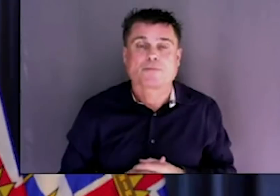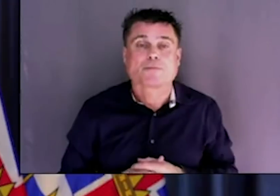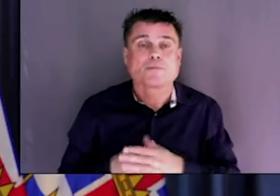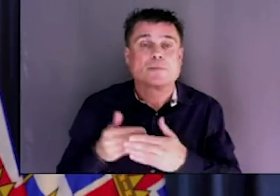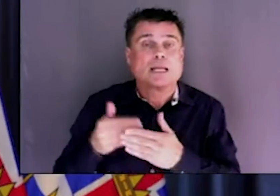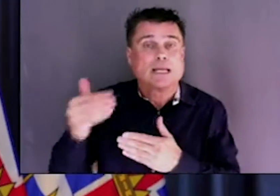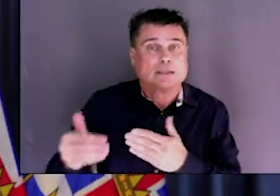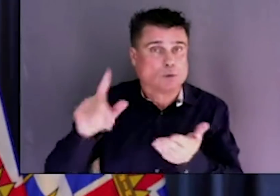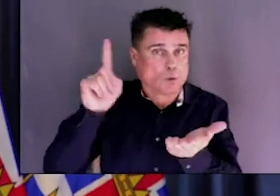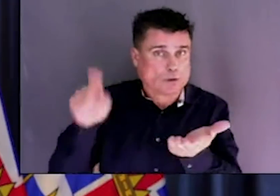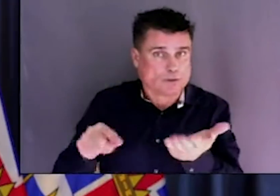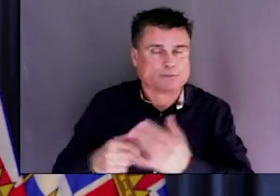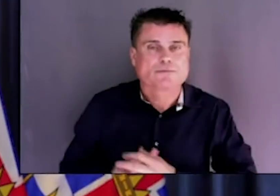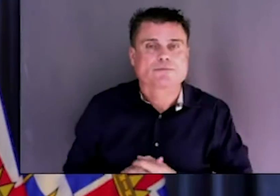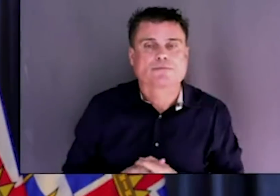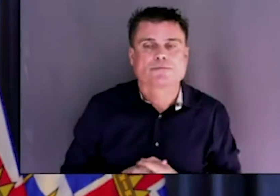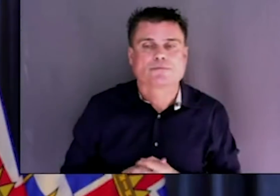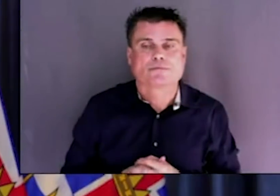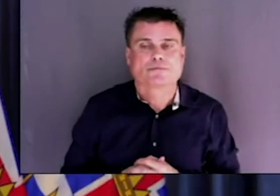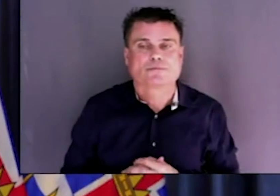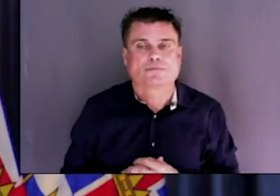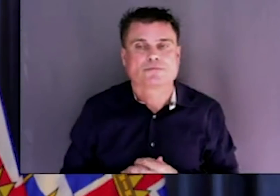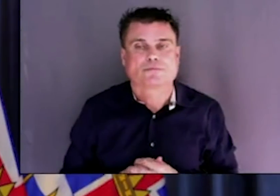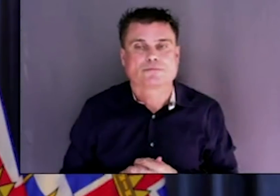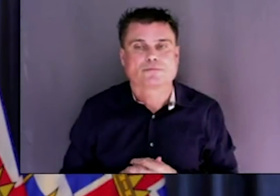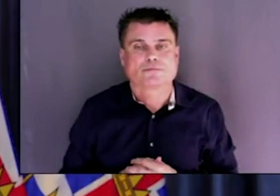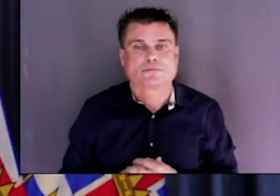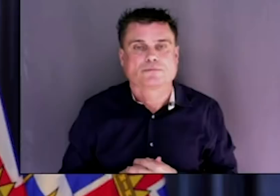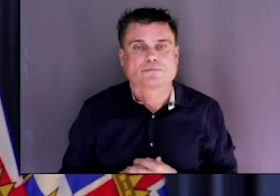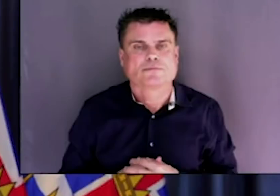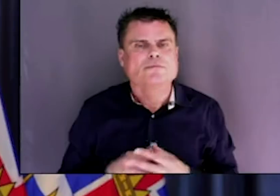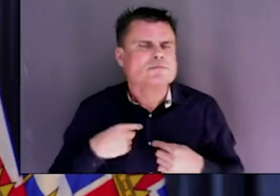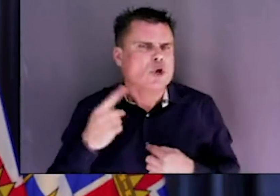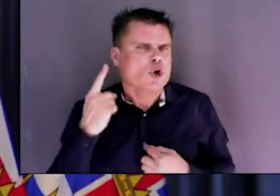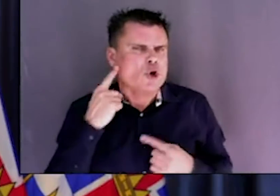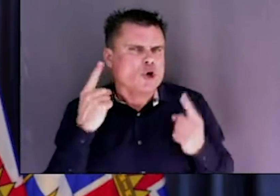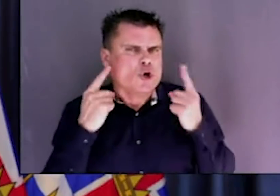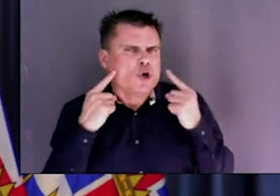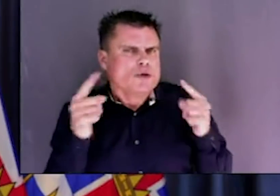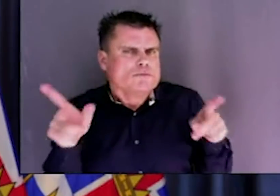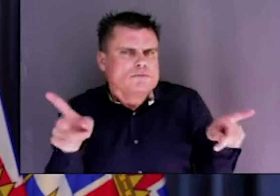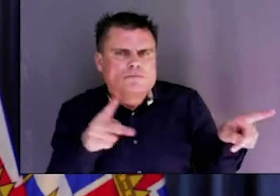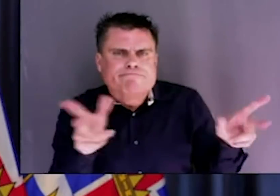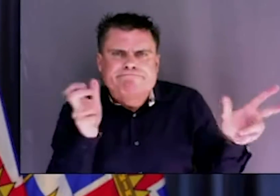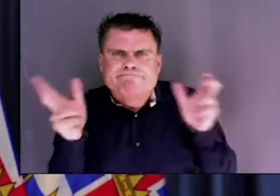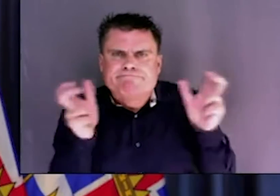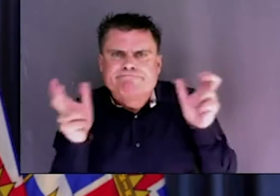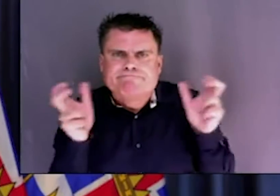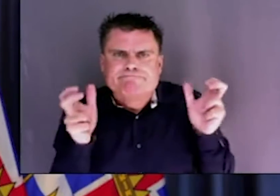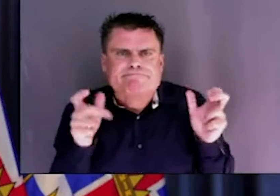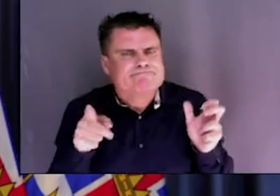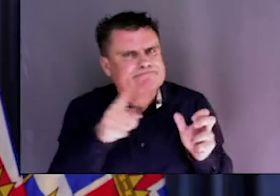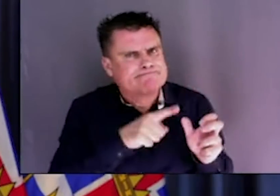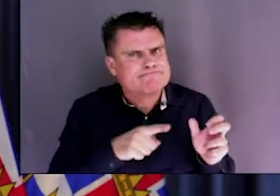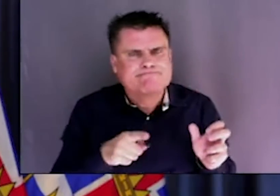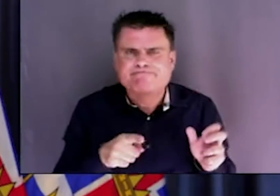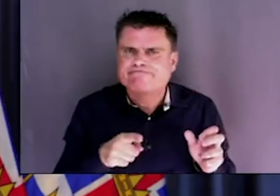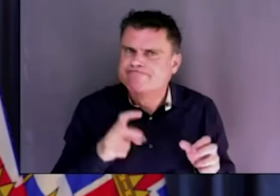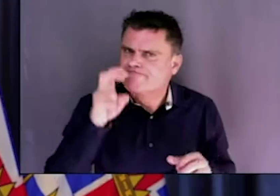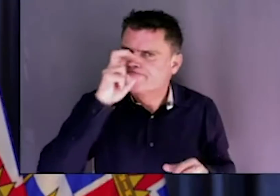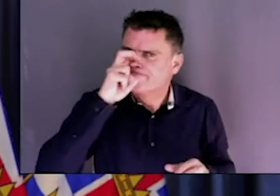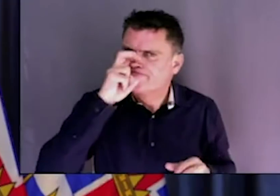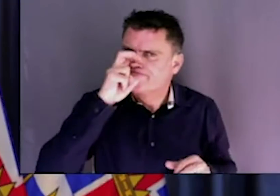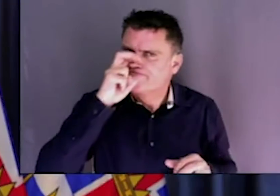there any update on the at least part? What are the chances they'll be extended, and when might that happen? Well, that'll happen next